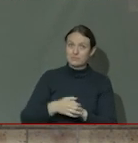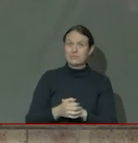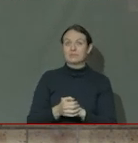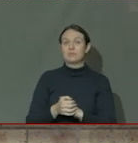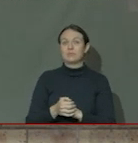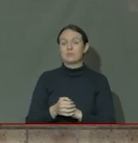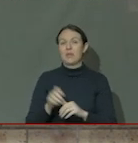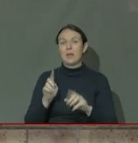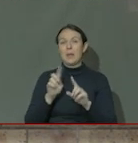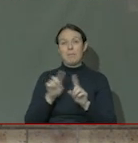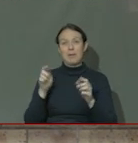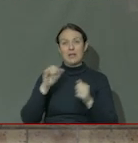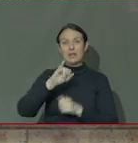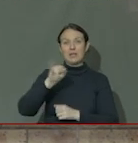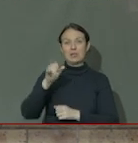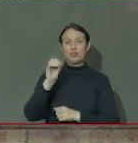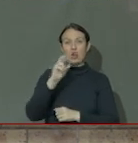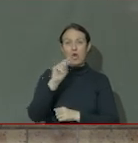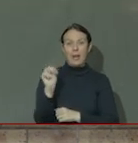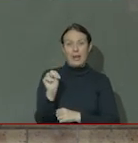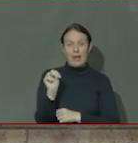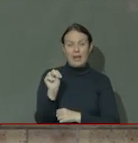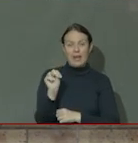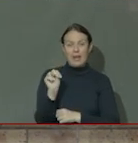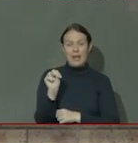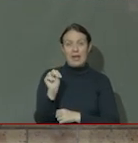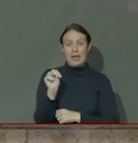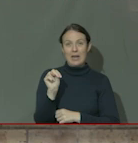you think John